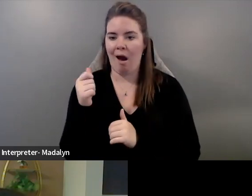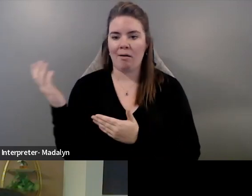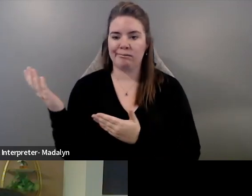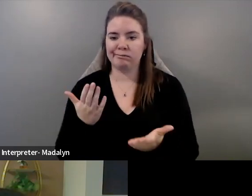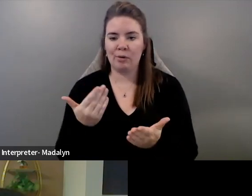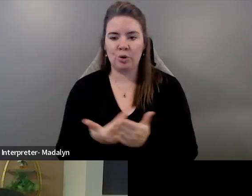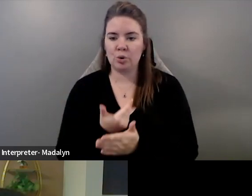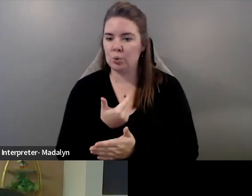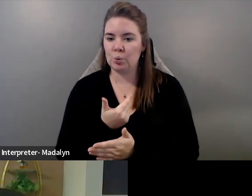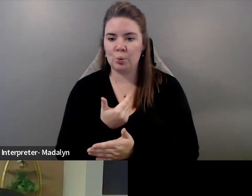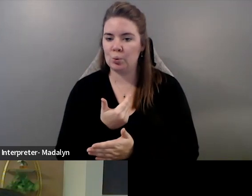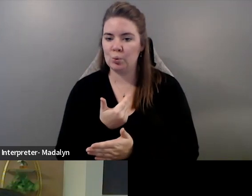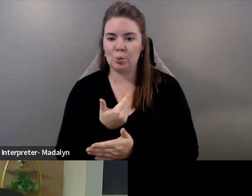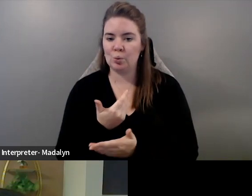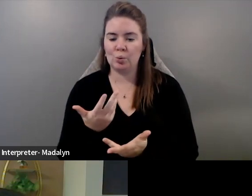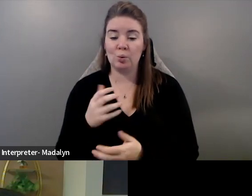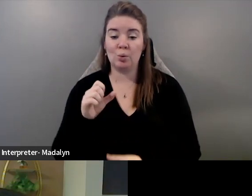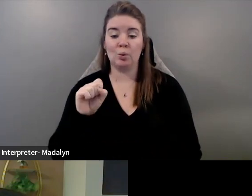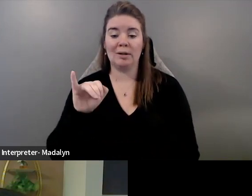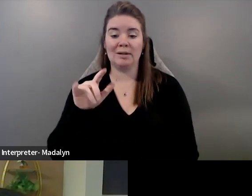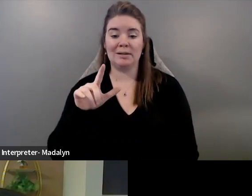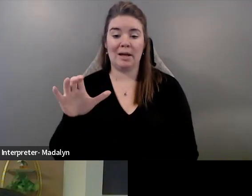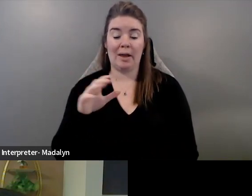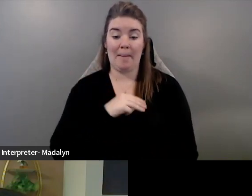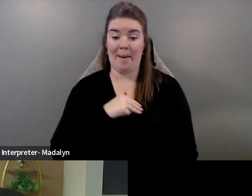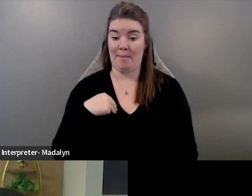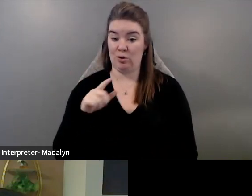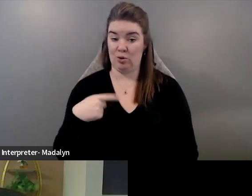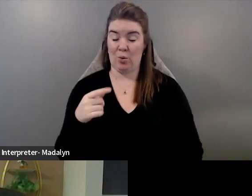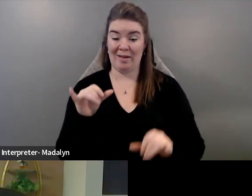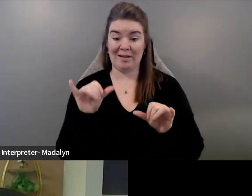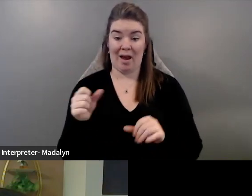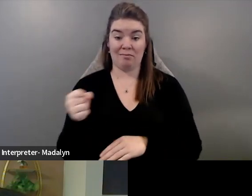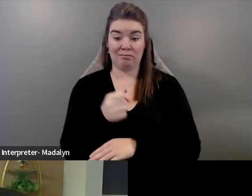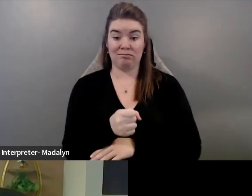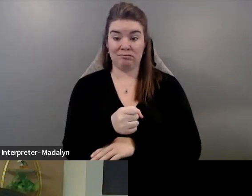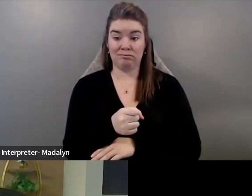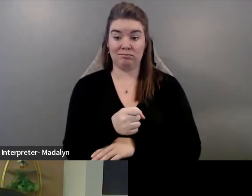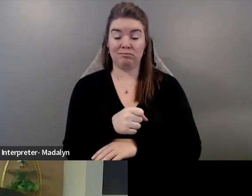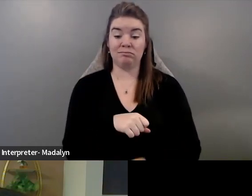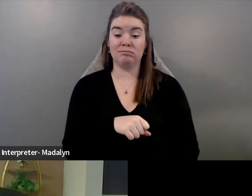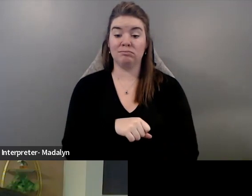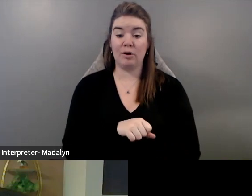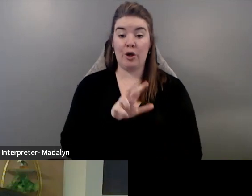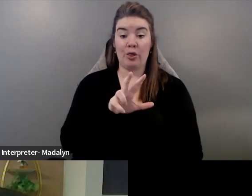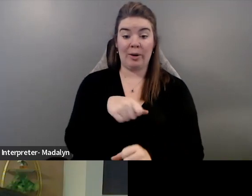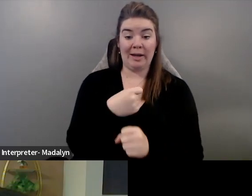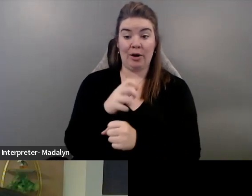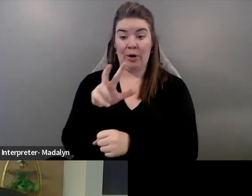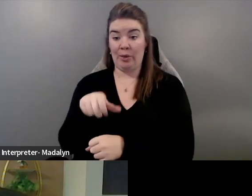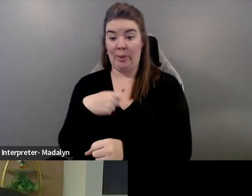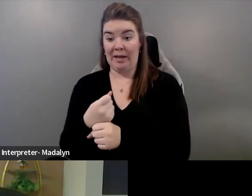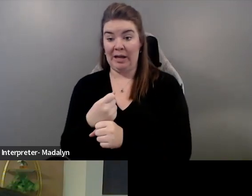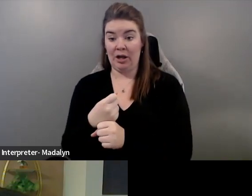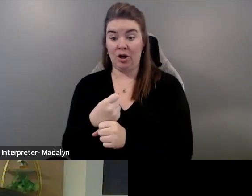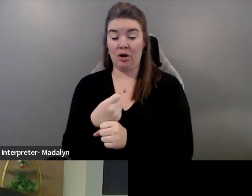happening. SILC members can only serve 2 consecutive 3-year terms, and then they have to take a break from the council.